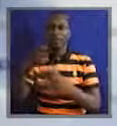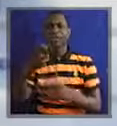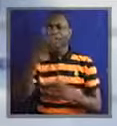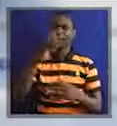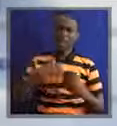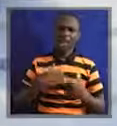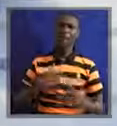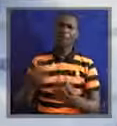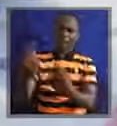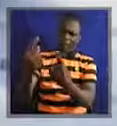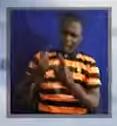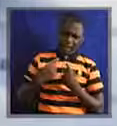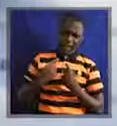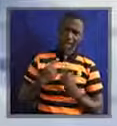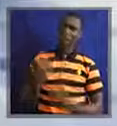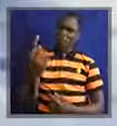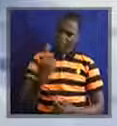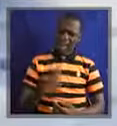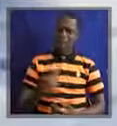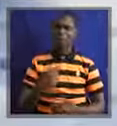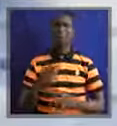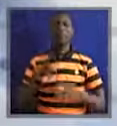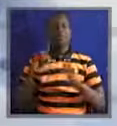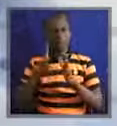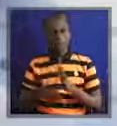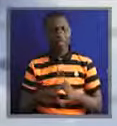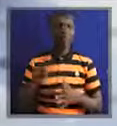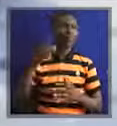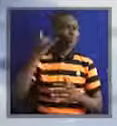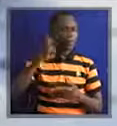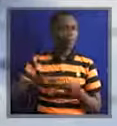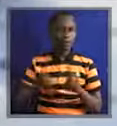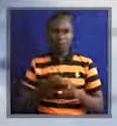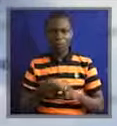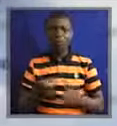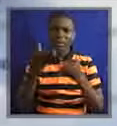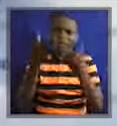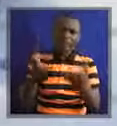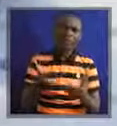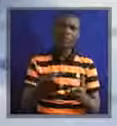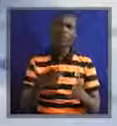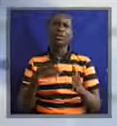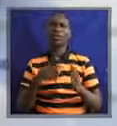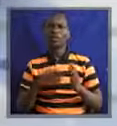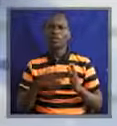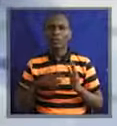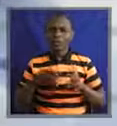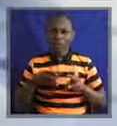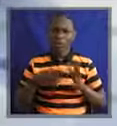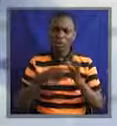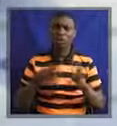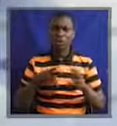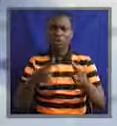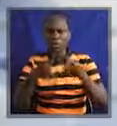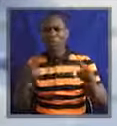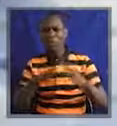me ho oh no the telephone number atudwa na o ma direction e ya abraha e ya abraha e ya abraha na wo ba me